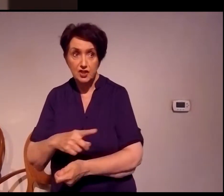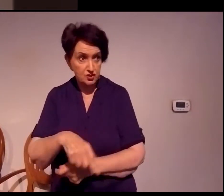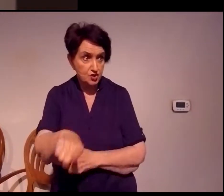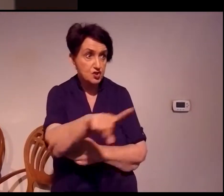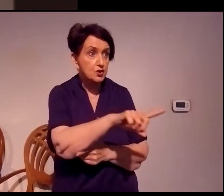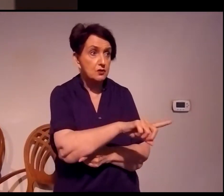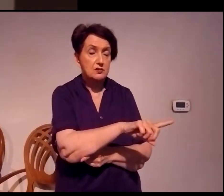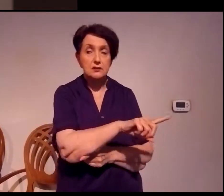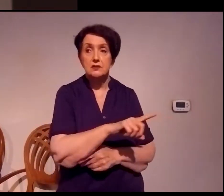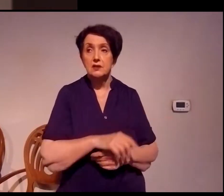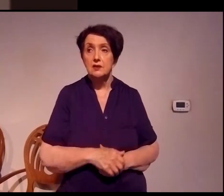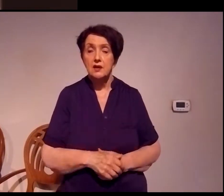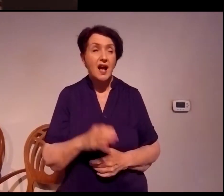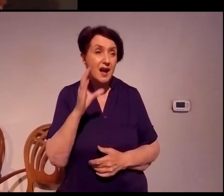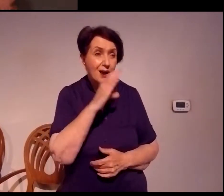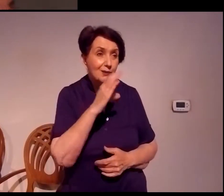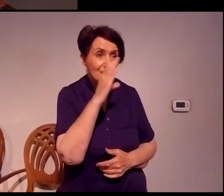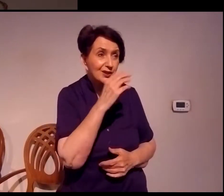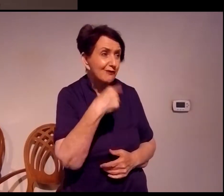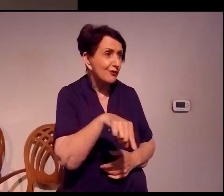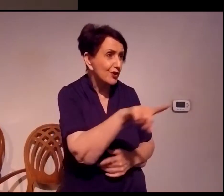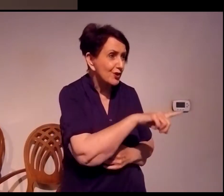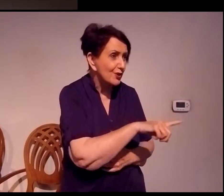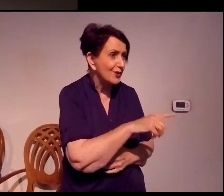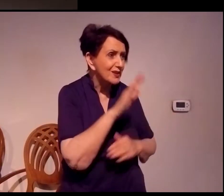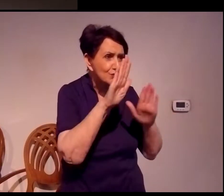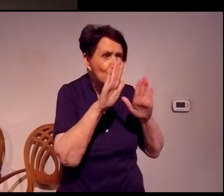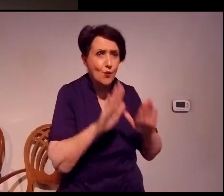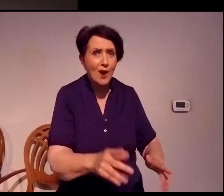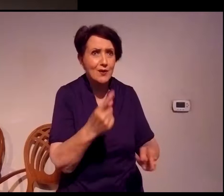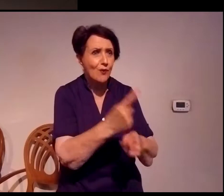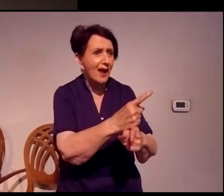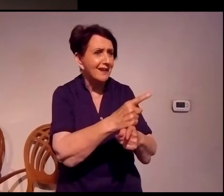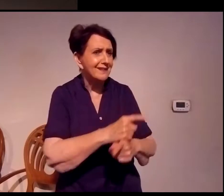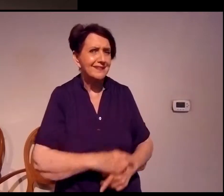You are looking for you. Isn't that great?